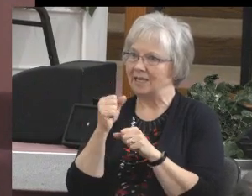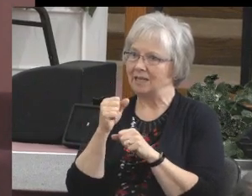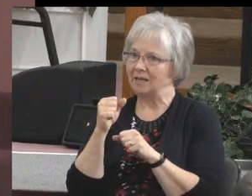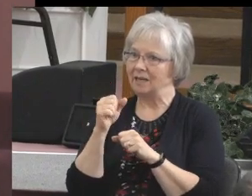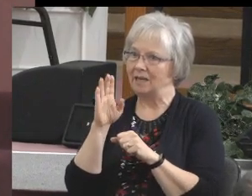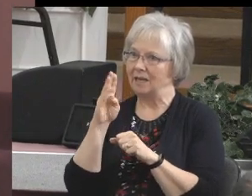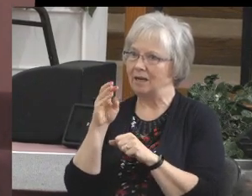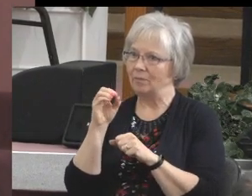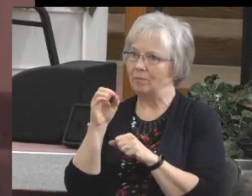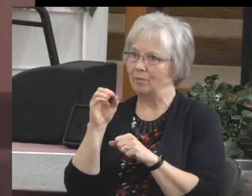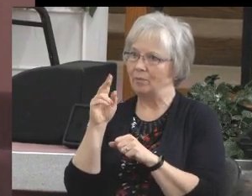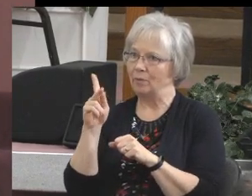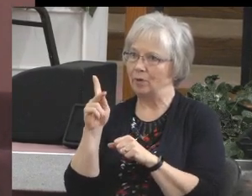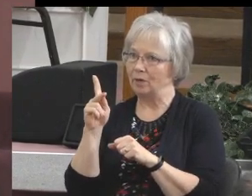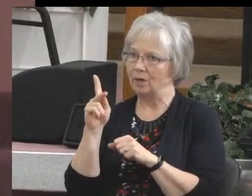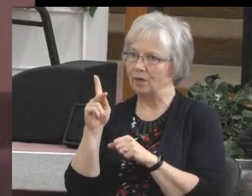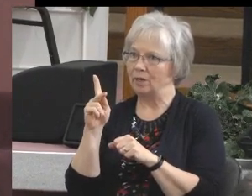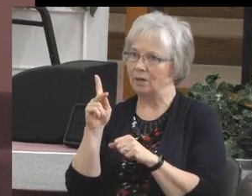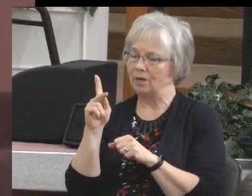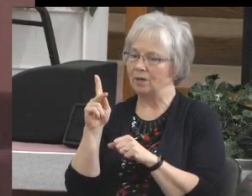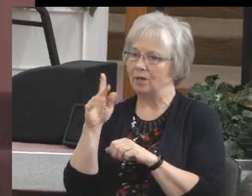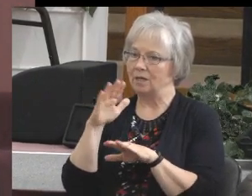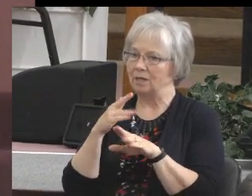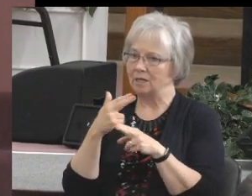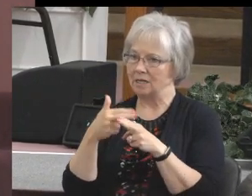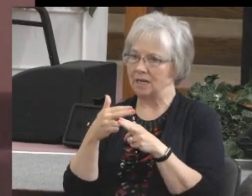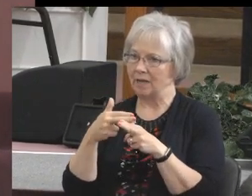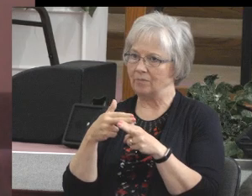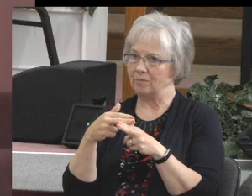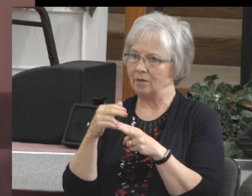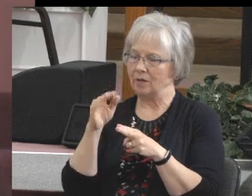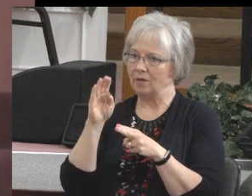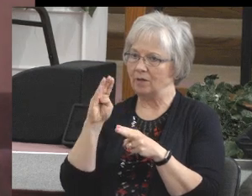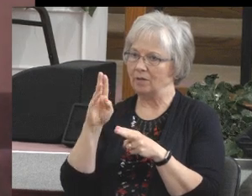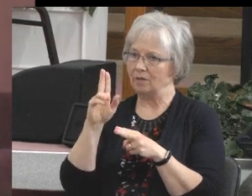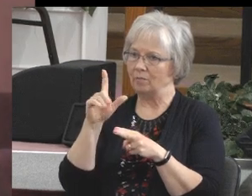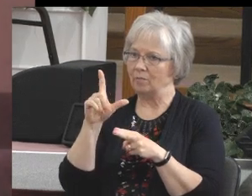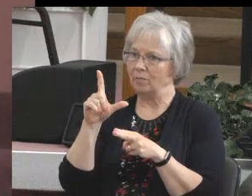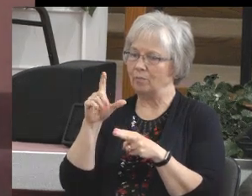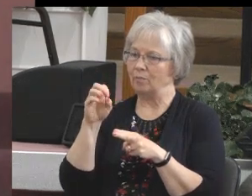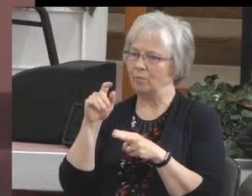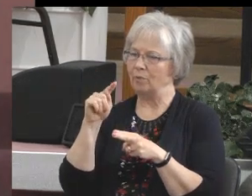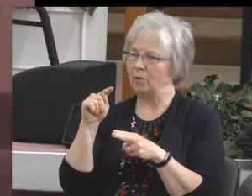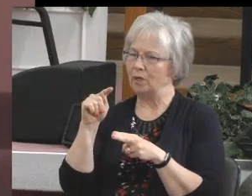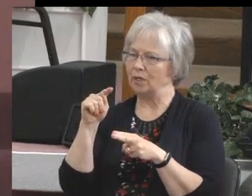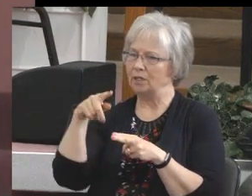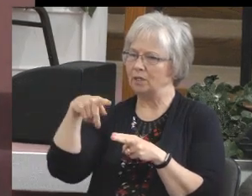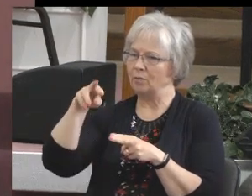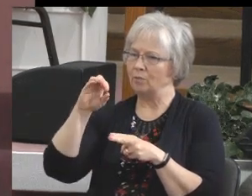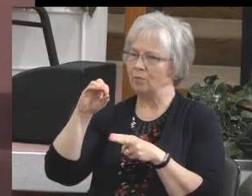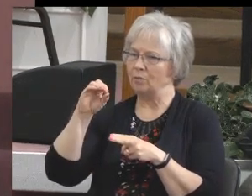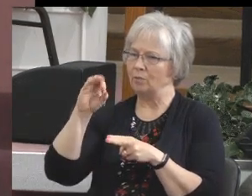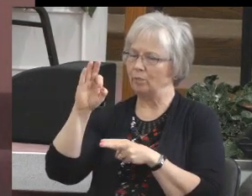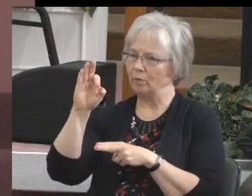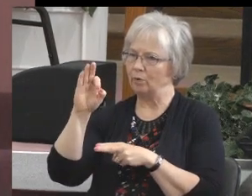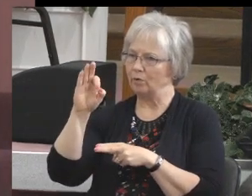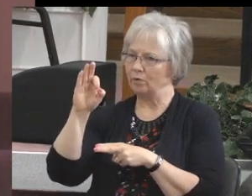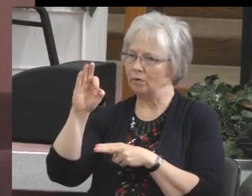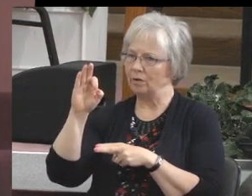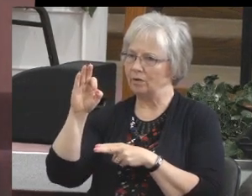Washington, and see how many times a horse was shot out from underneath him during battle, or bullet holes went through his coat